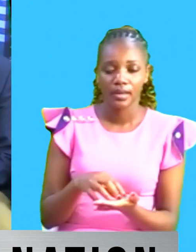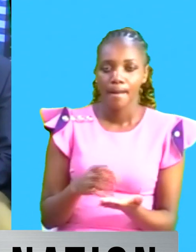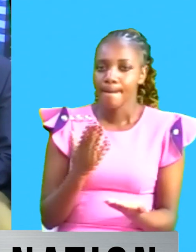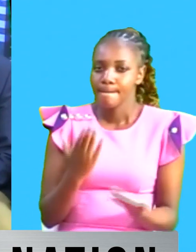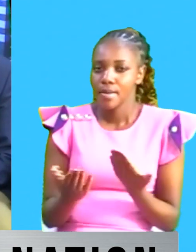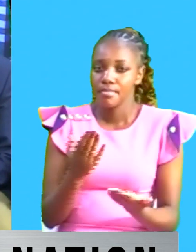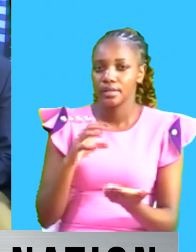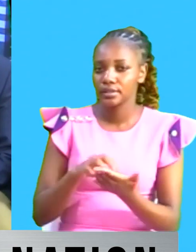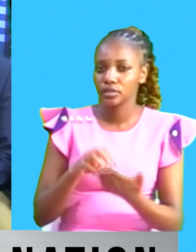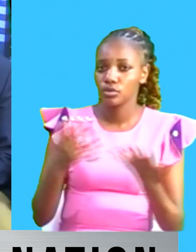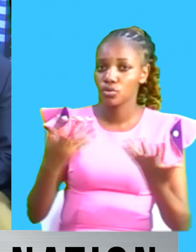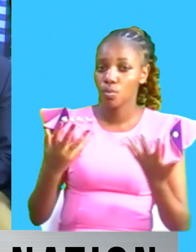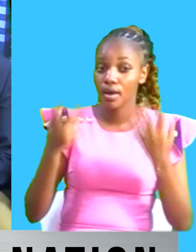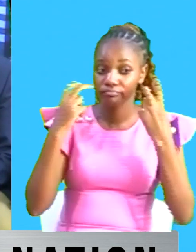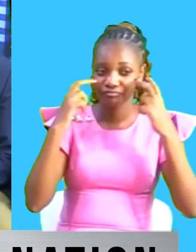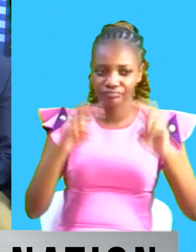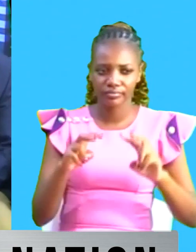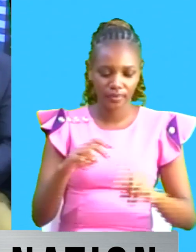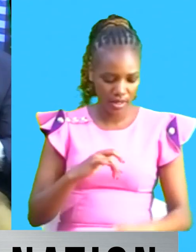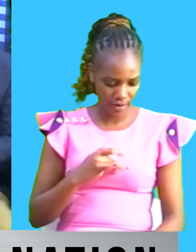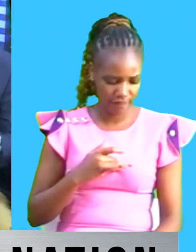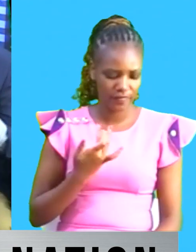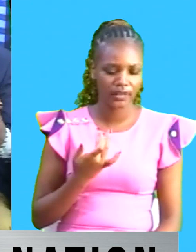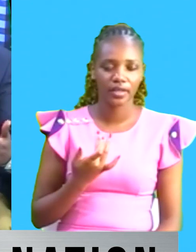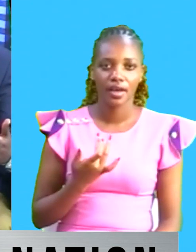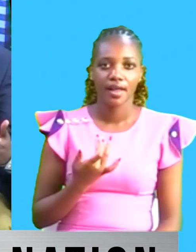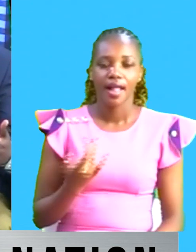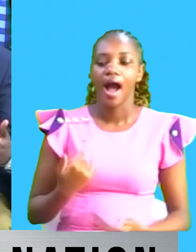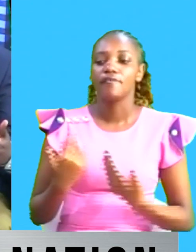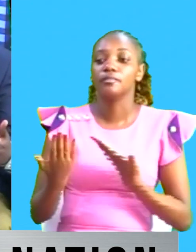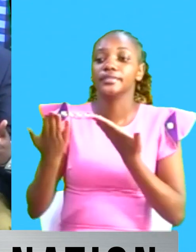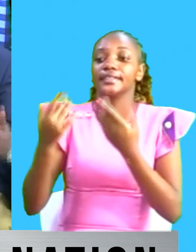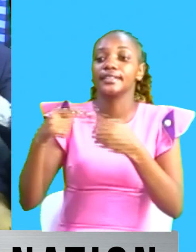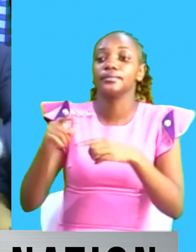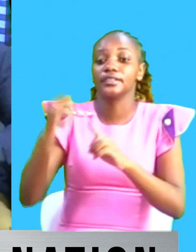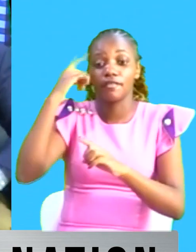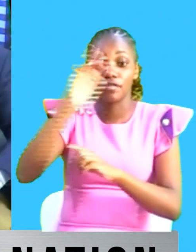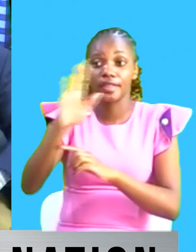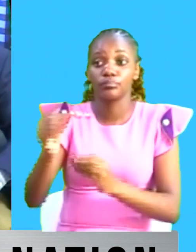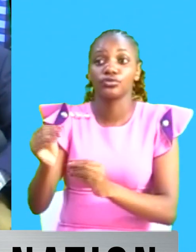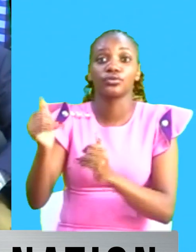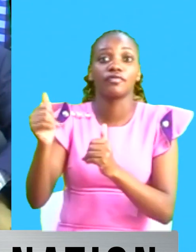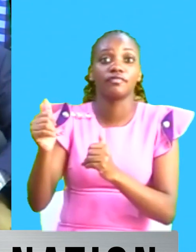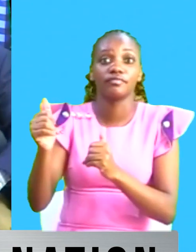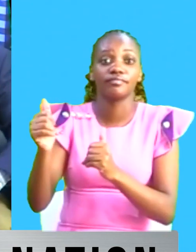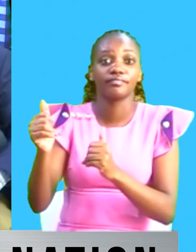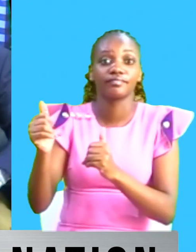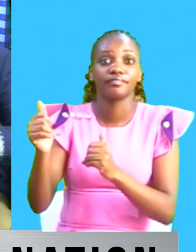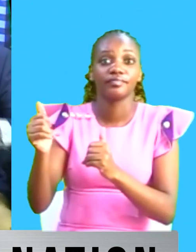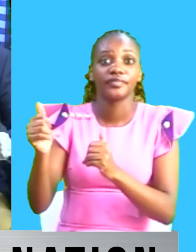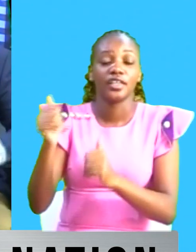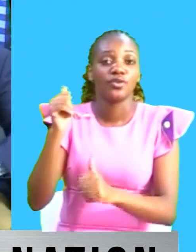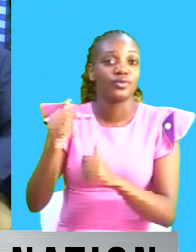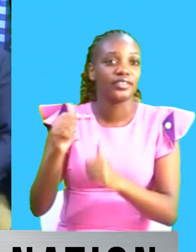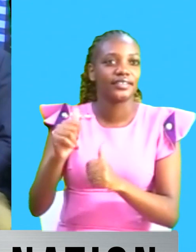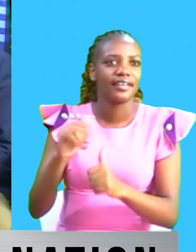a situation where you look at it and say that he has presented himself for them now to deal with him personally, which is